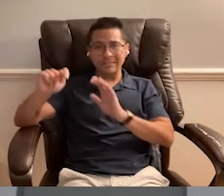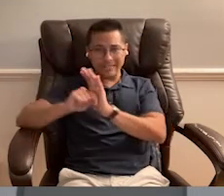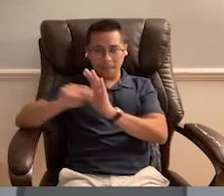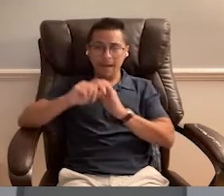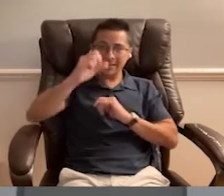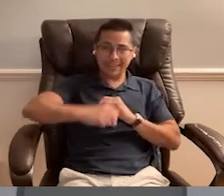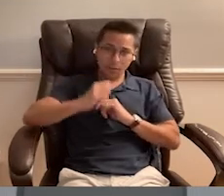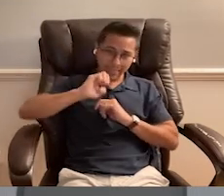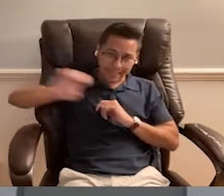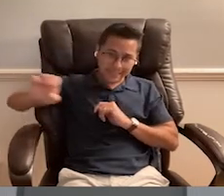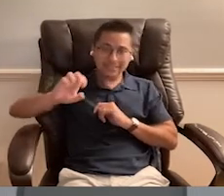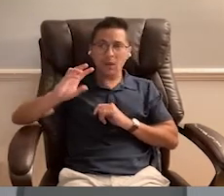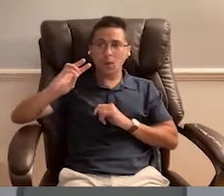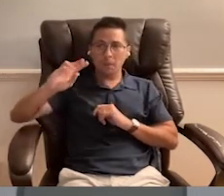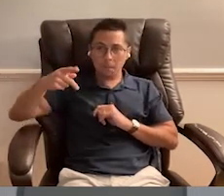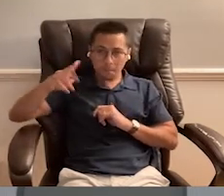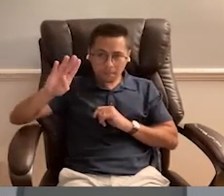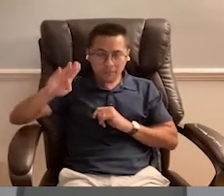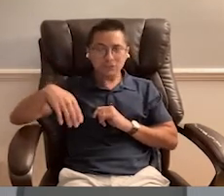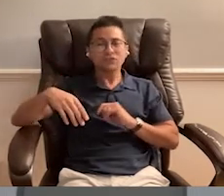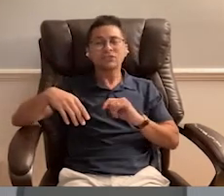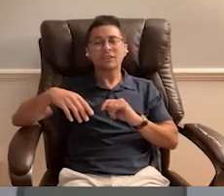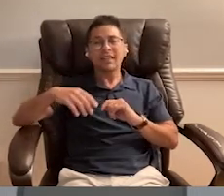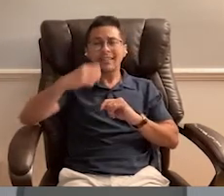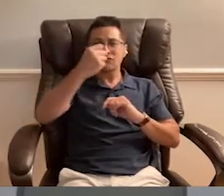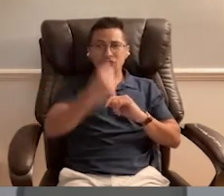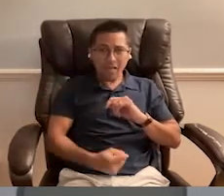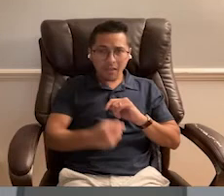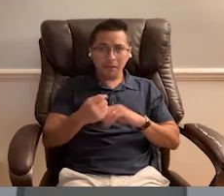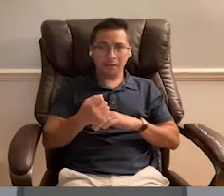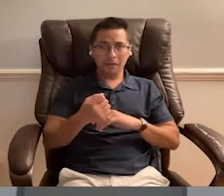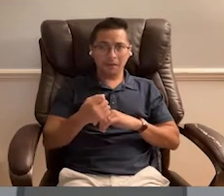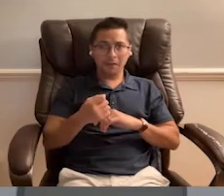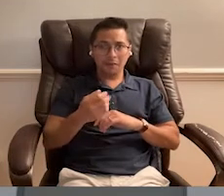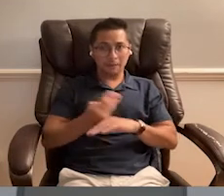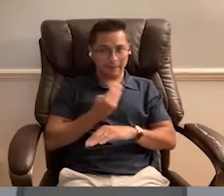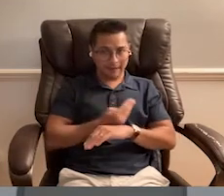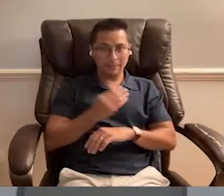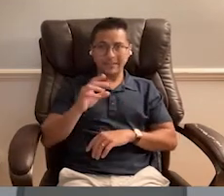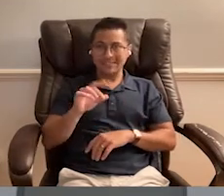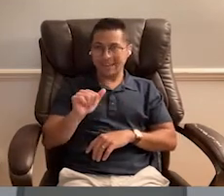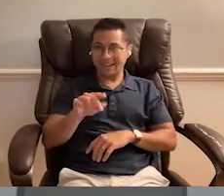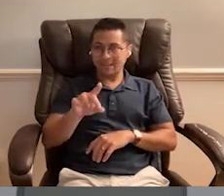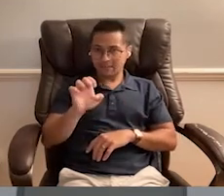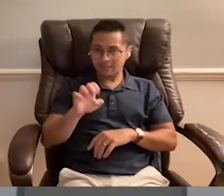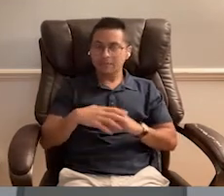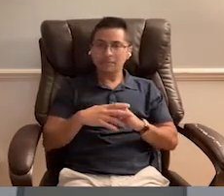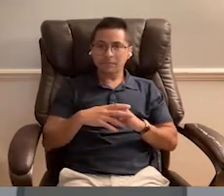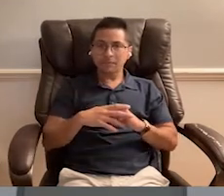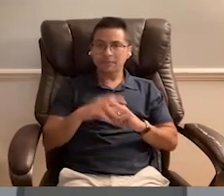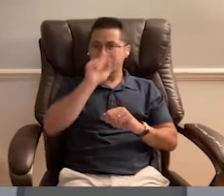then Suncoast, which is Tampa, Southeast, which is West Palm, and then the Southern region,